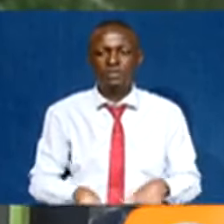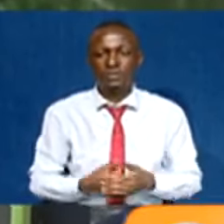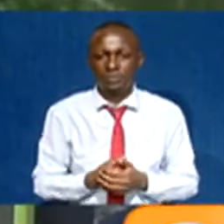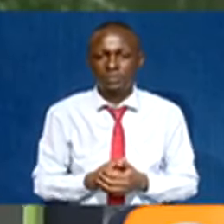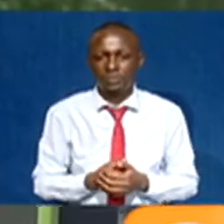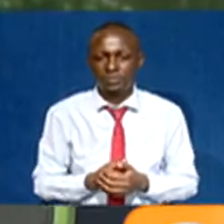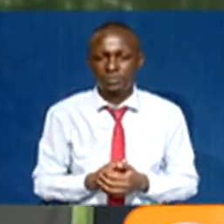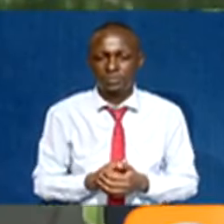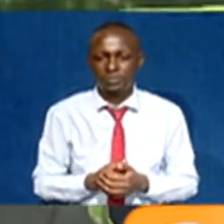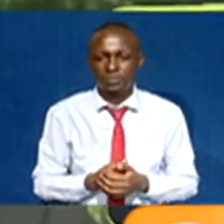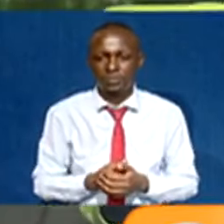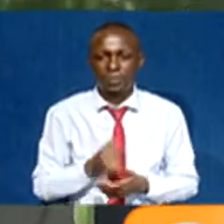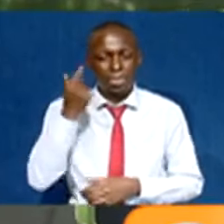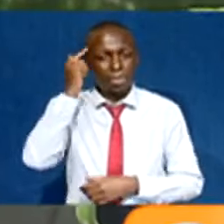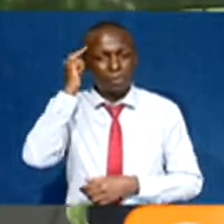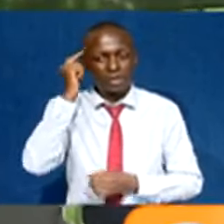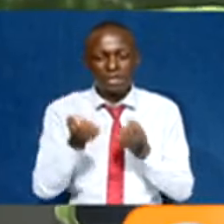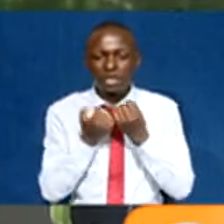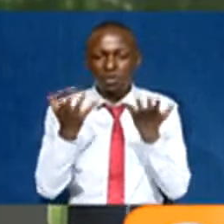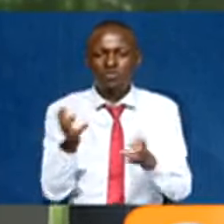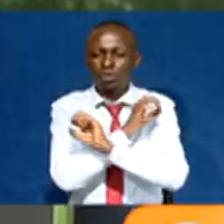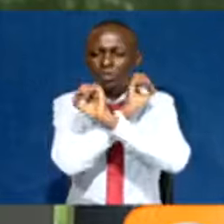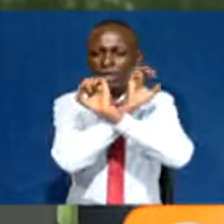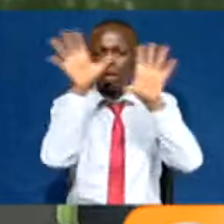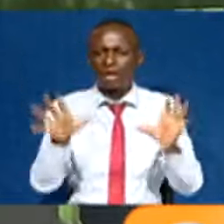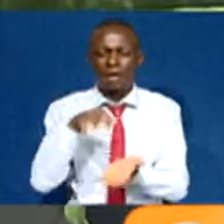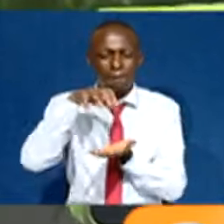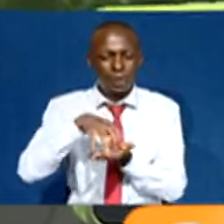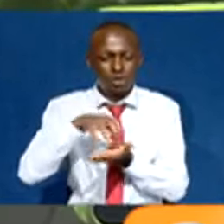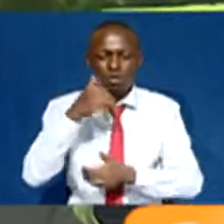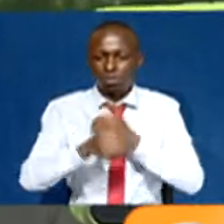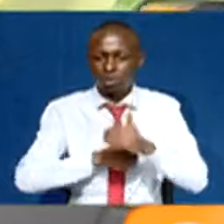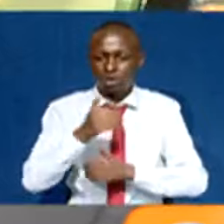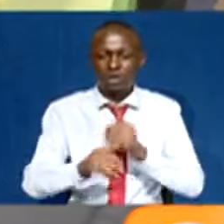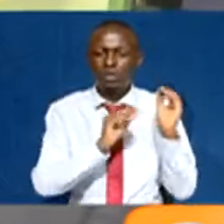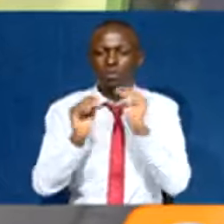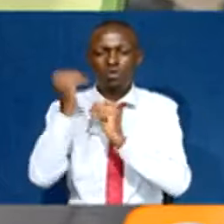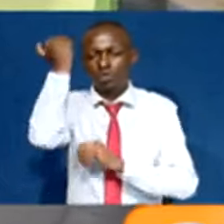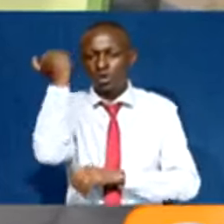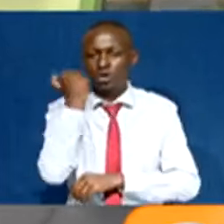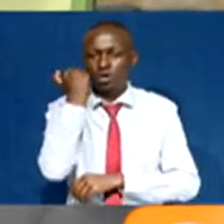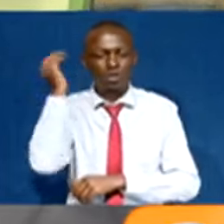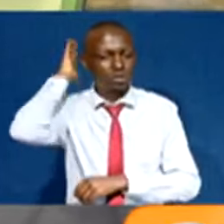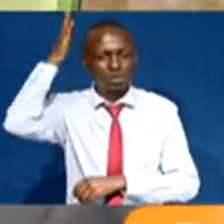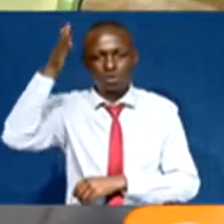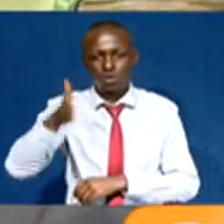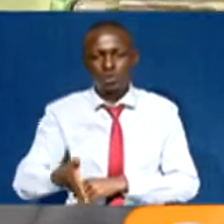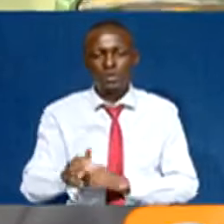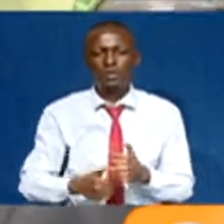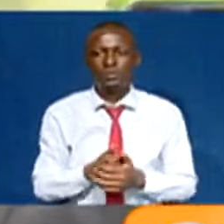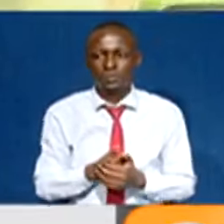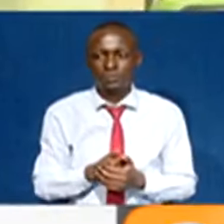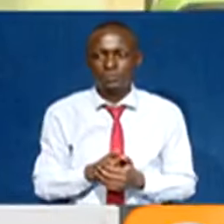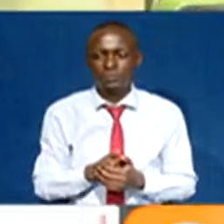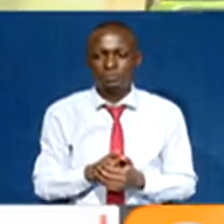I think they have made the position clear that process is going to end up in court. We would like to see more courtesy